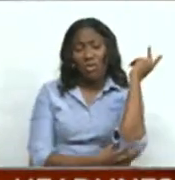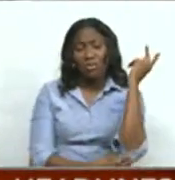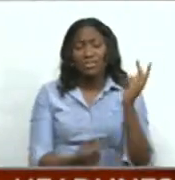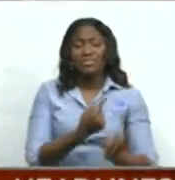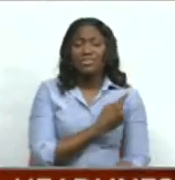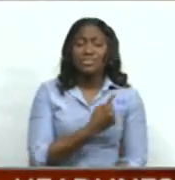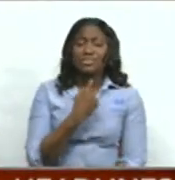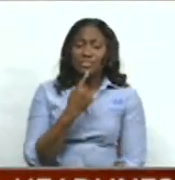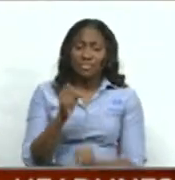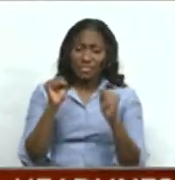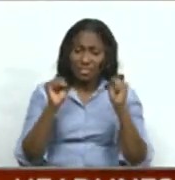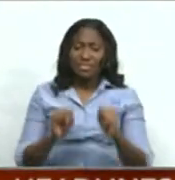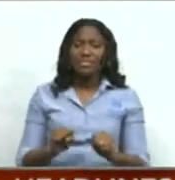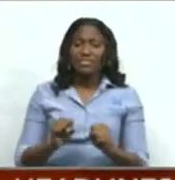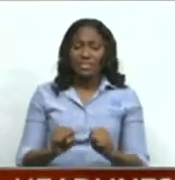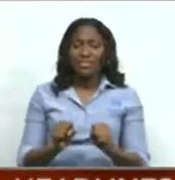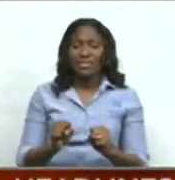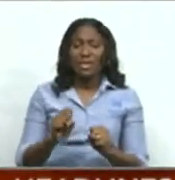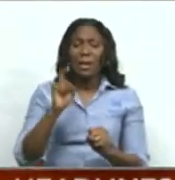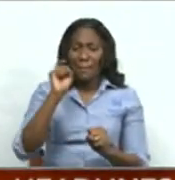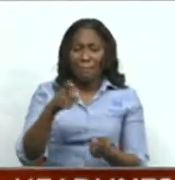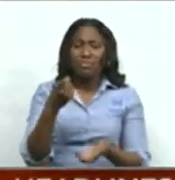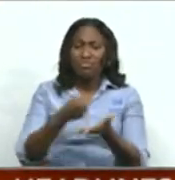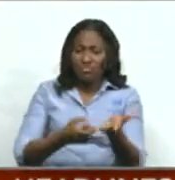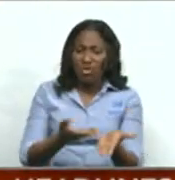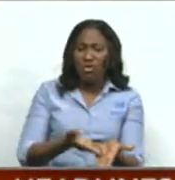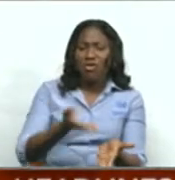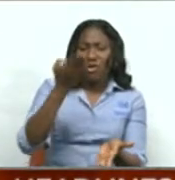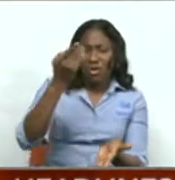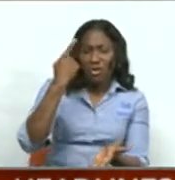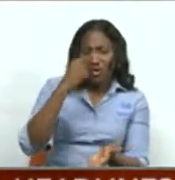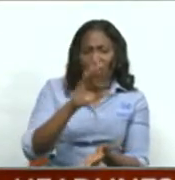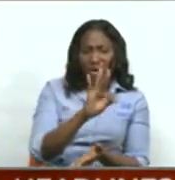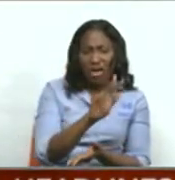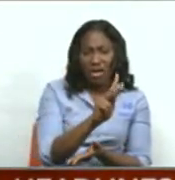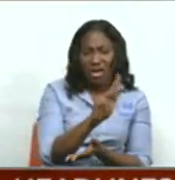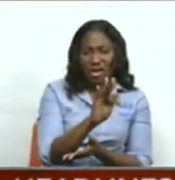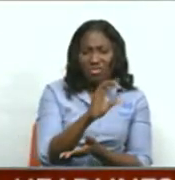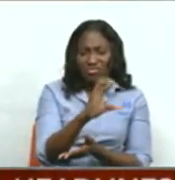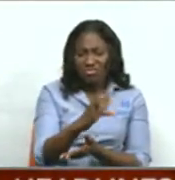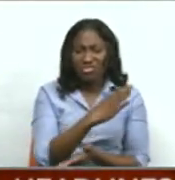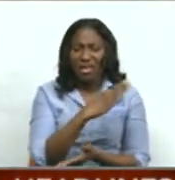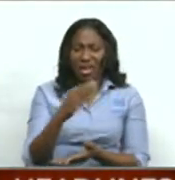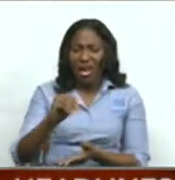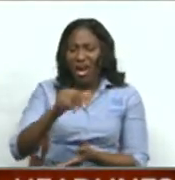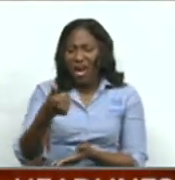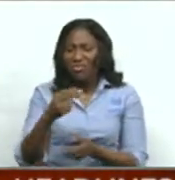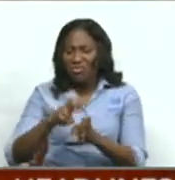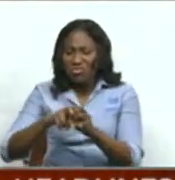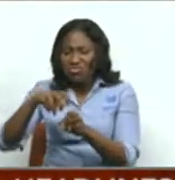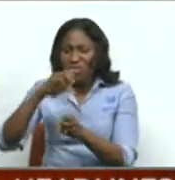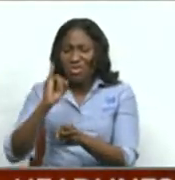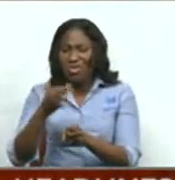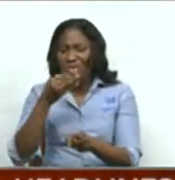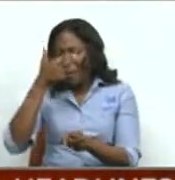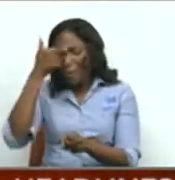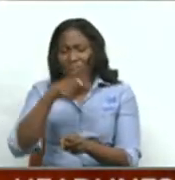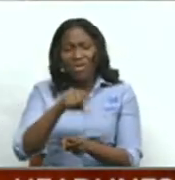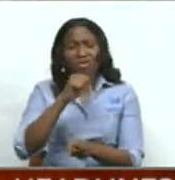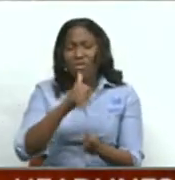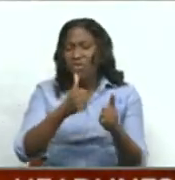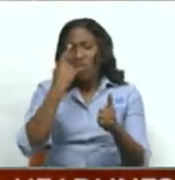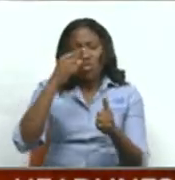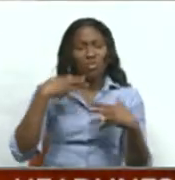they should, because they're not really promoting to good health. I mean, it is a decision by